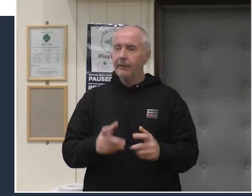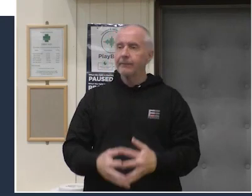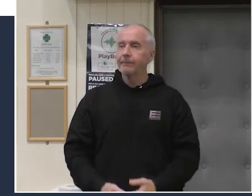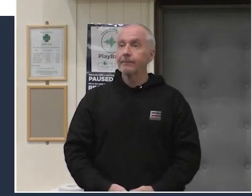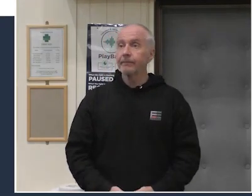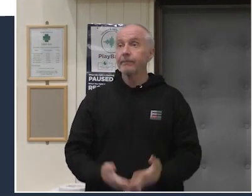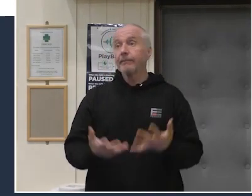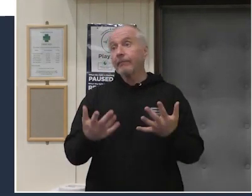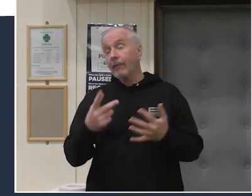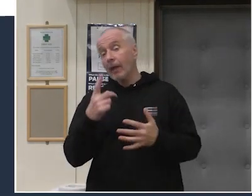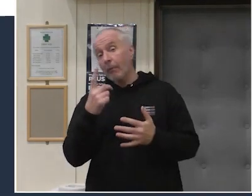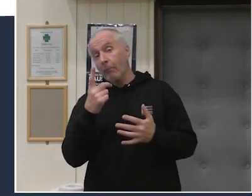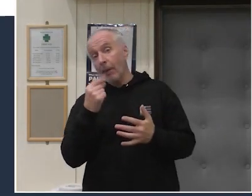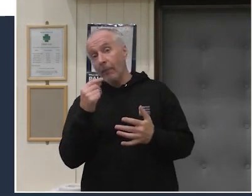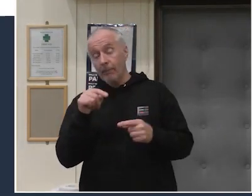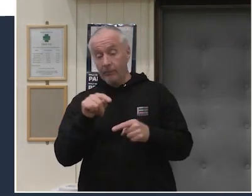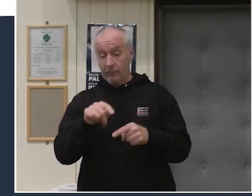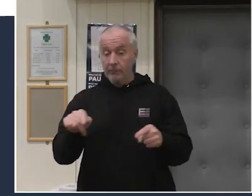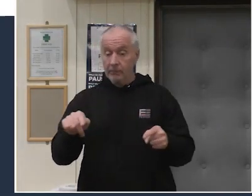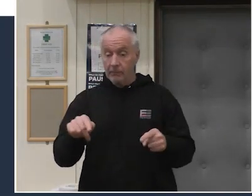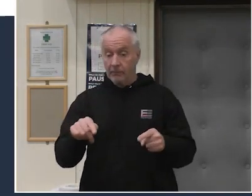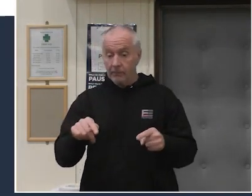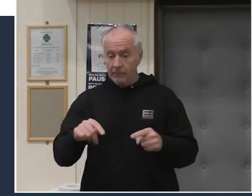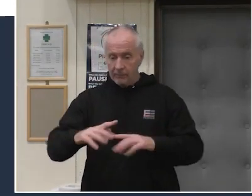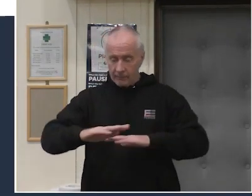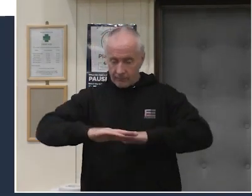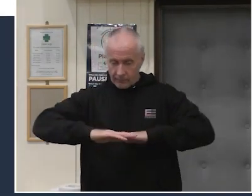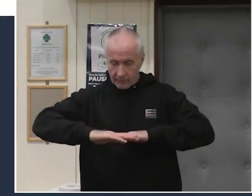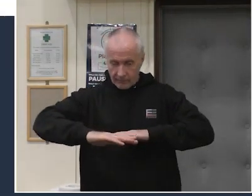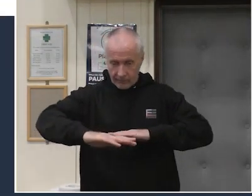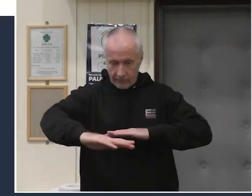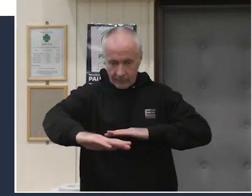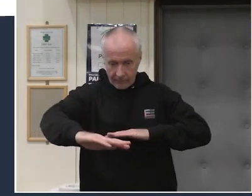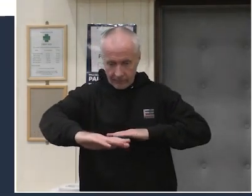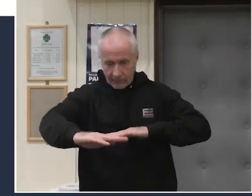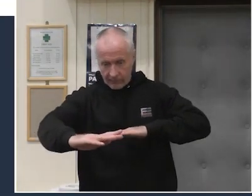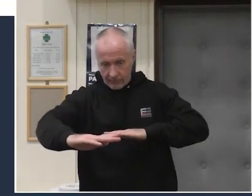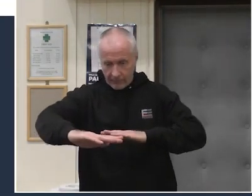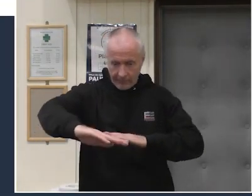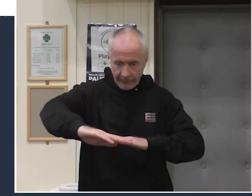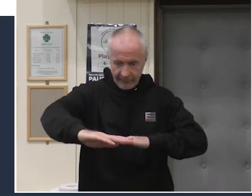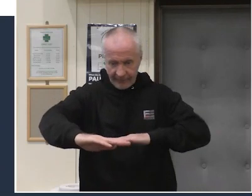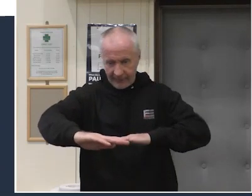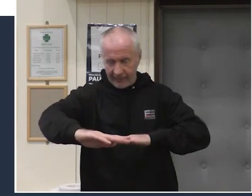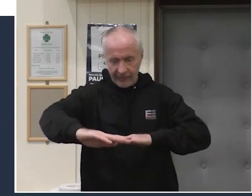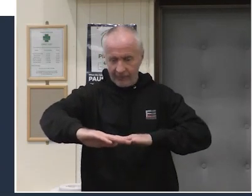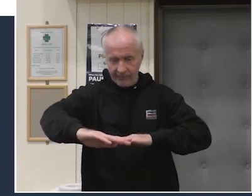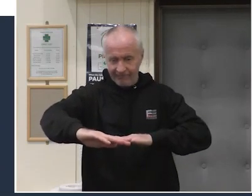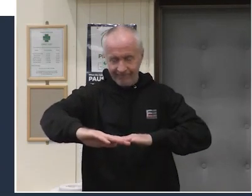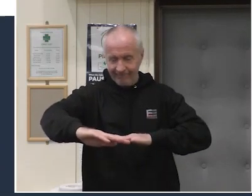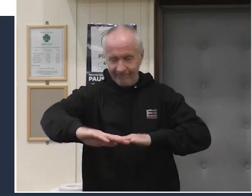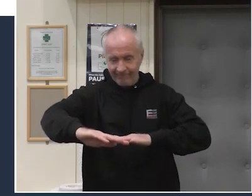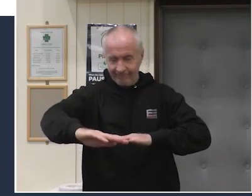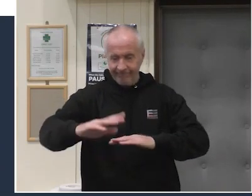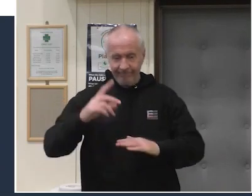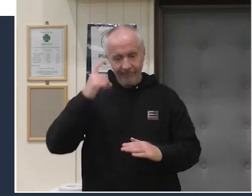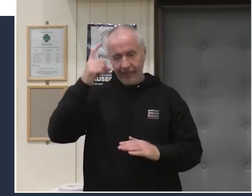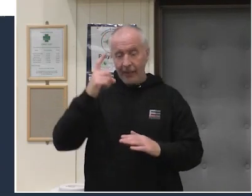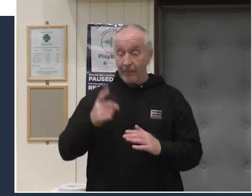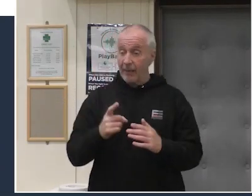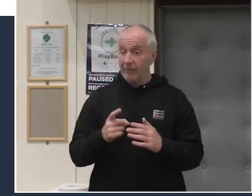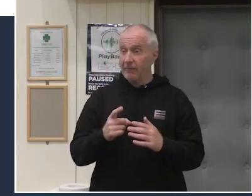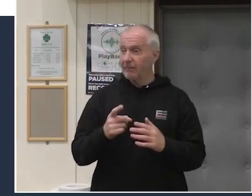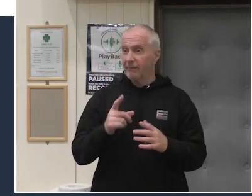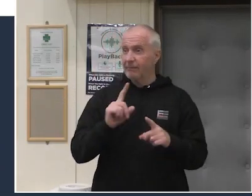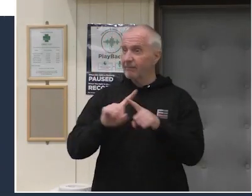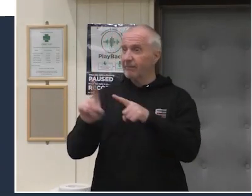the probability of it coming about all on its own is rather unlikely. If you think about the various number of